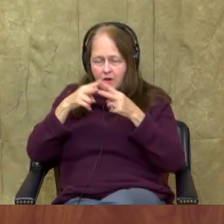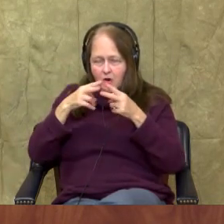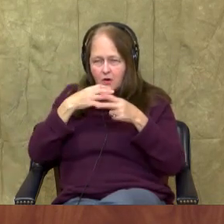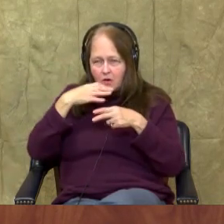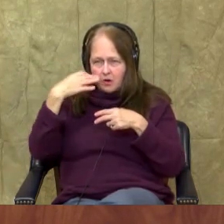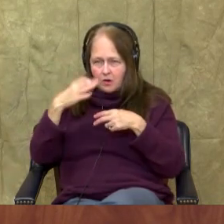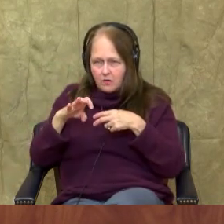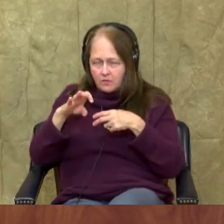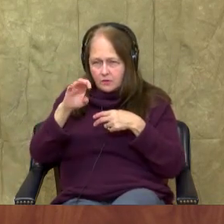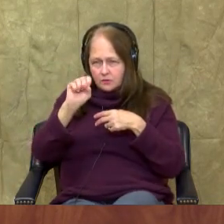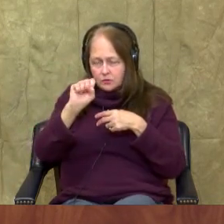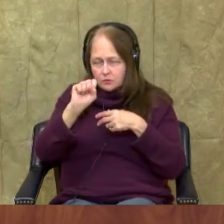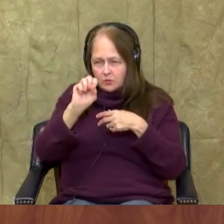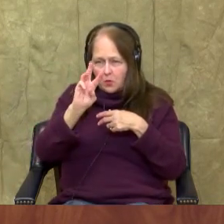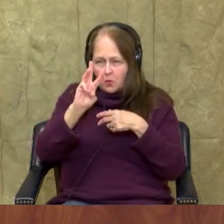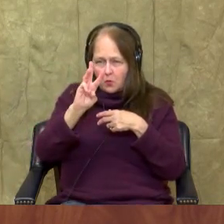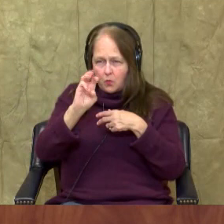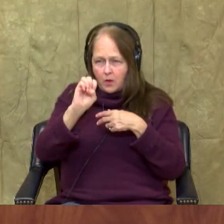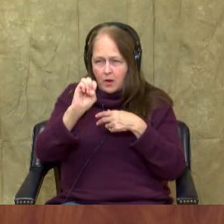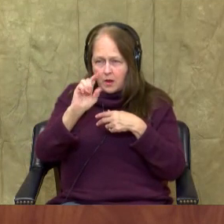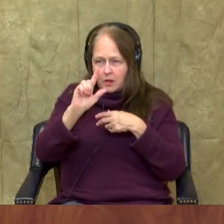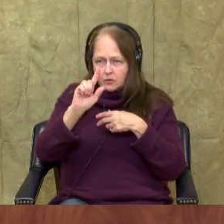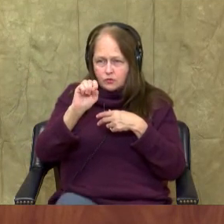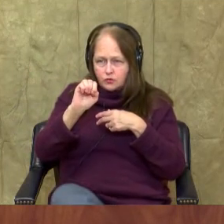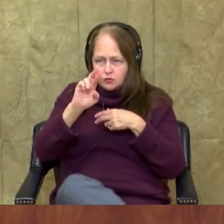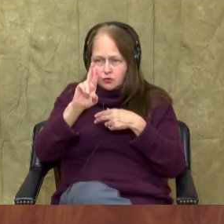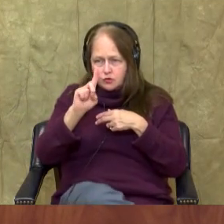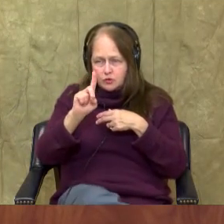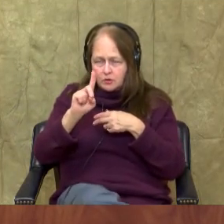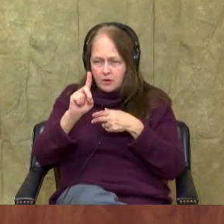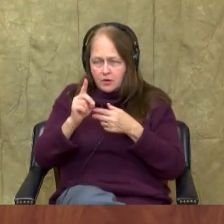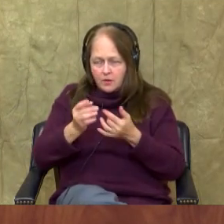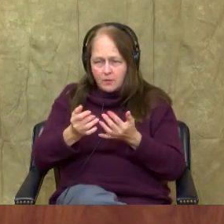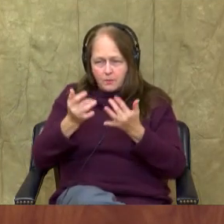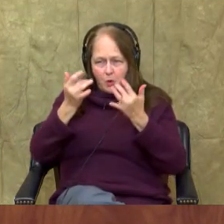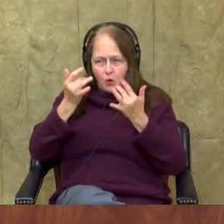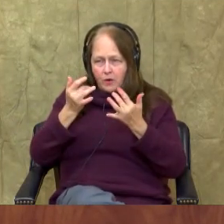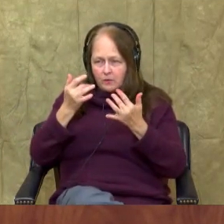So sweltered here is probably going to mean they're burning up.